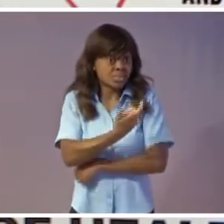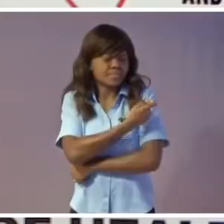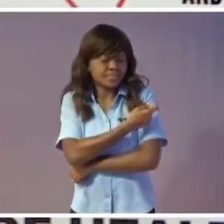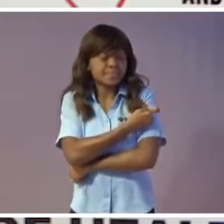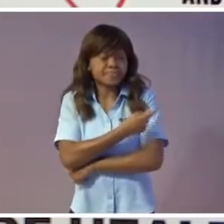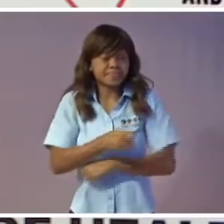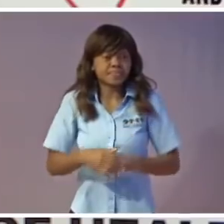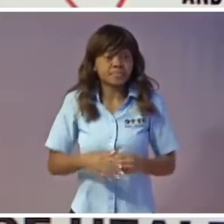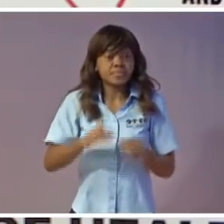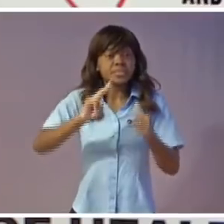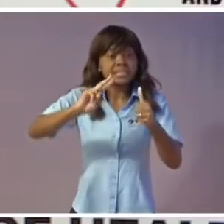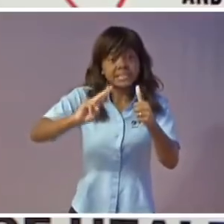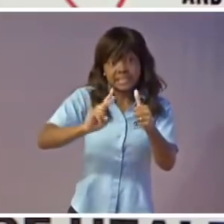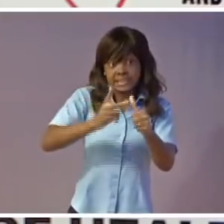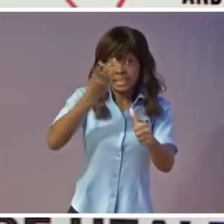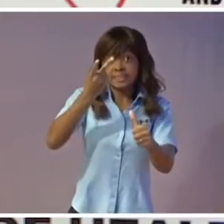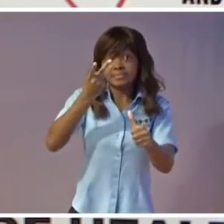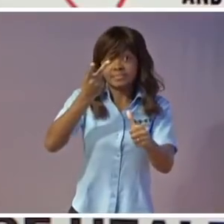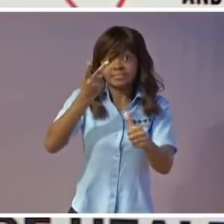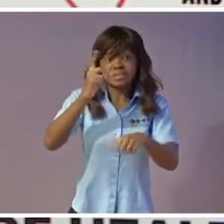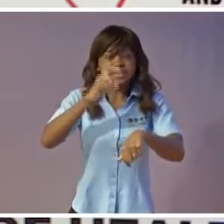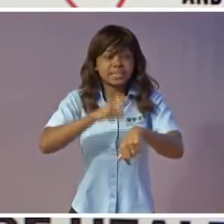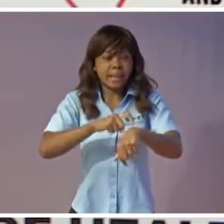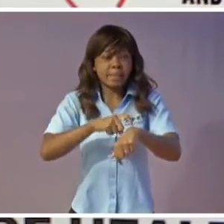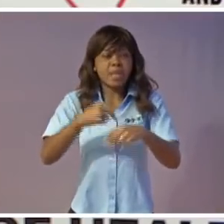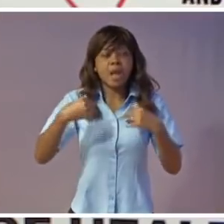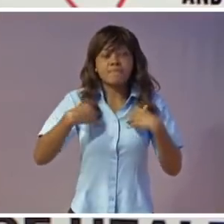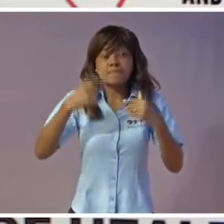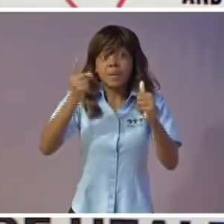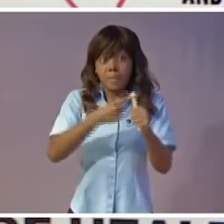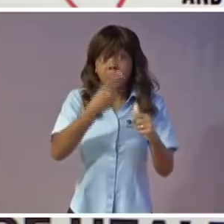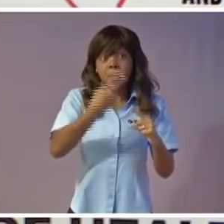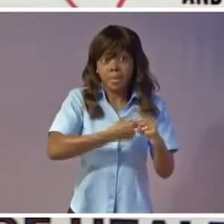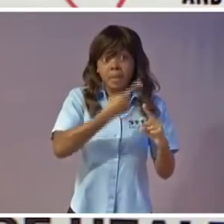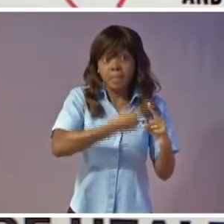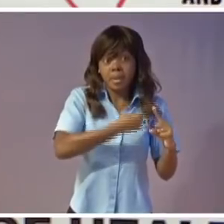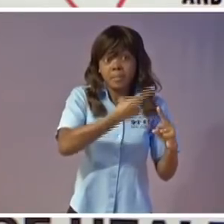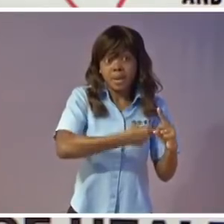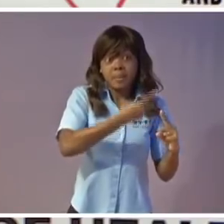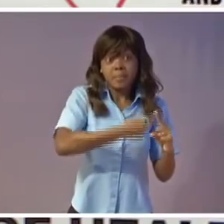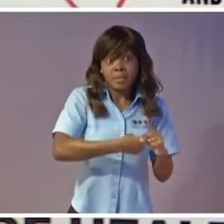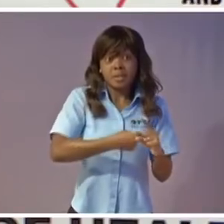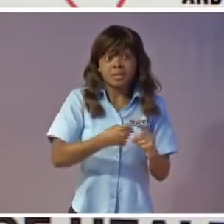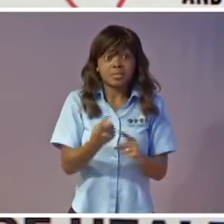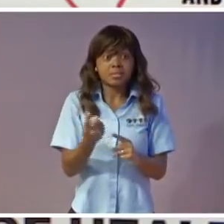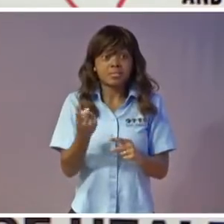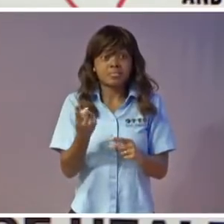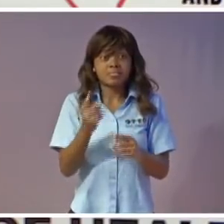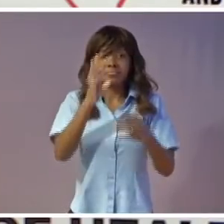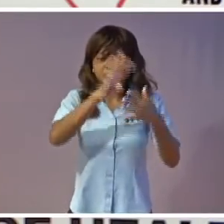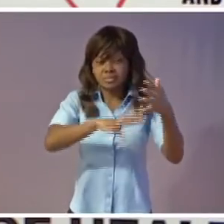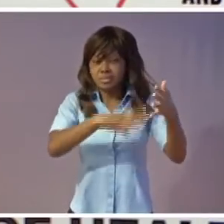monthly timetable for persons getting boosted from Saturday the 7th